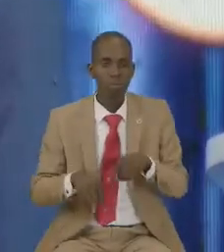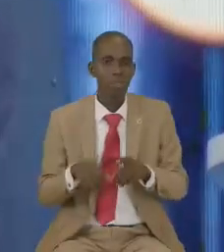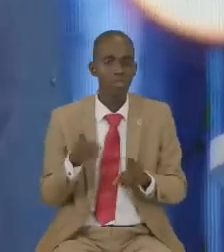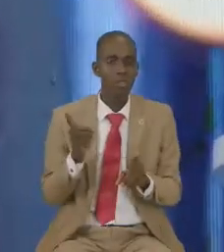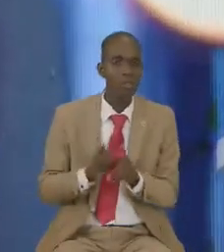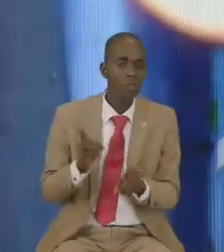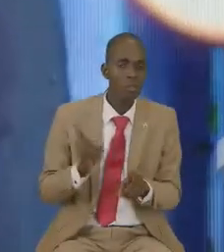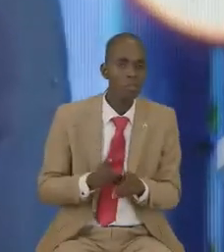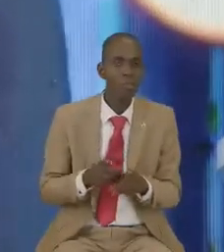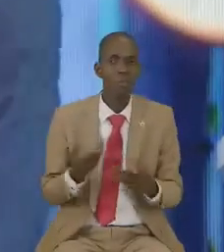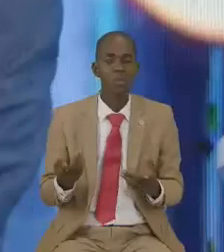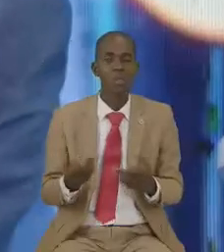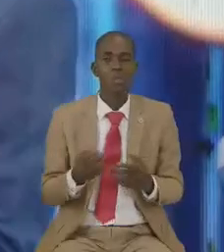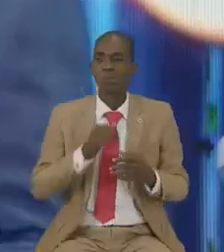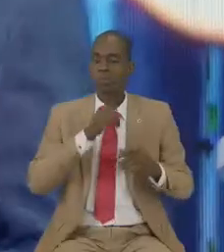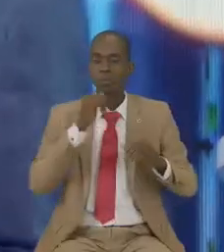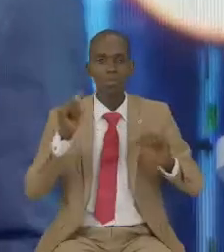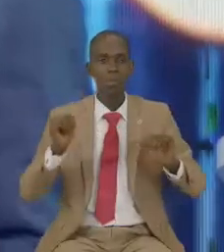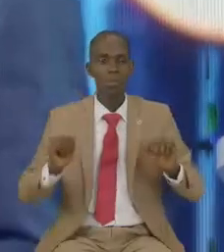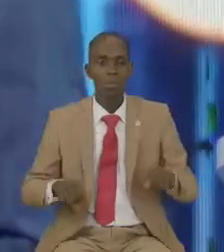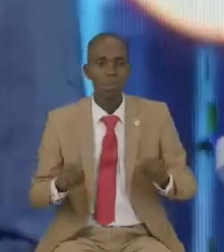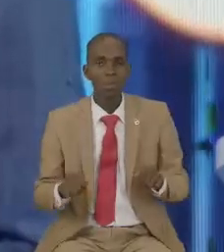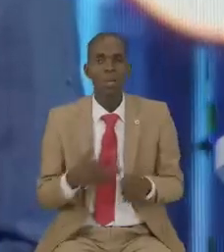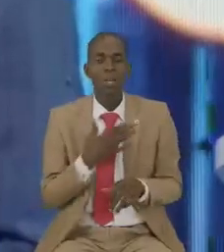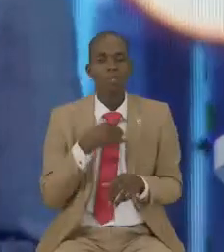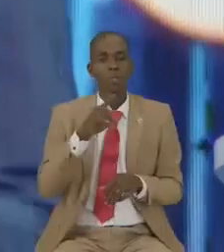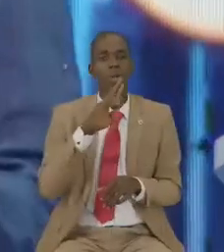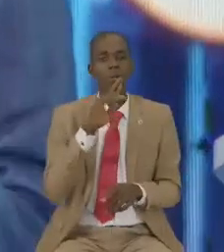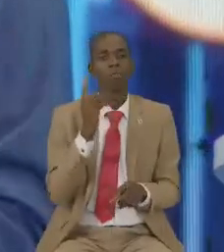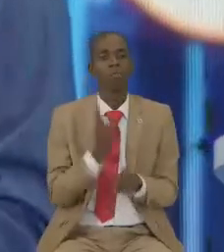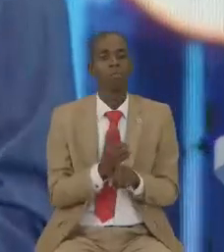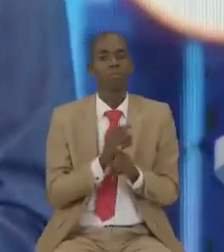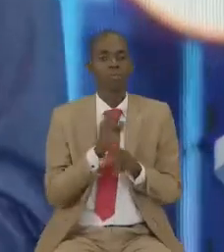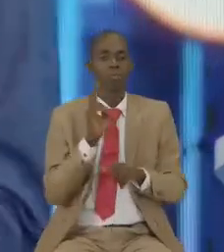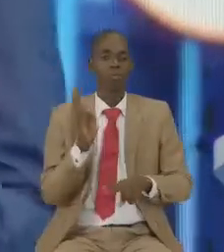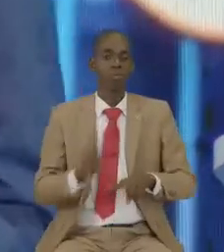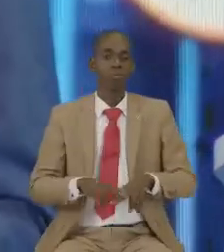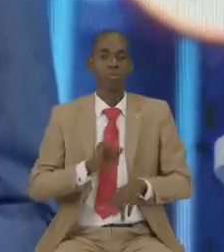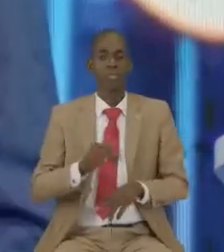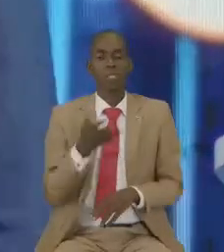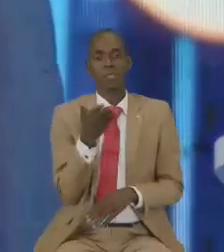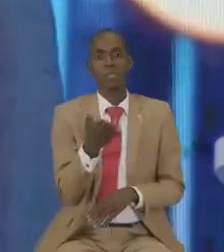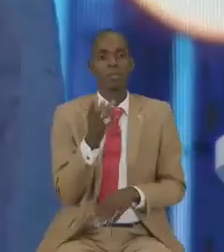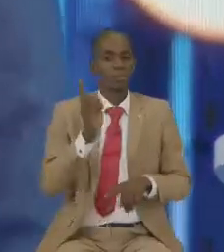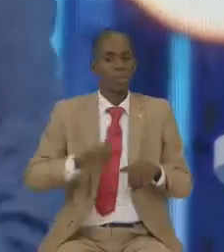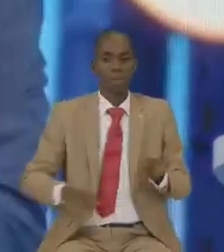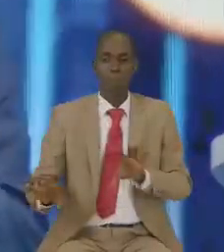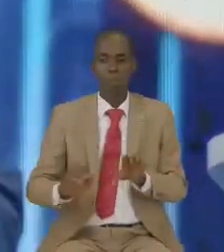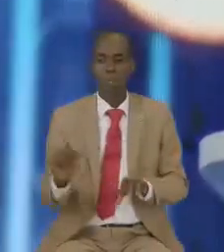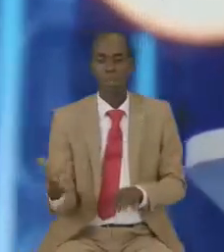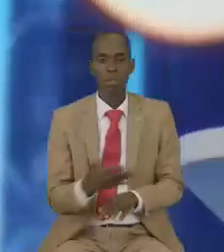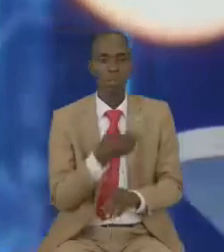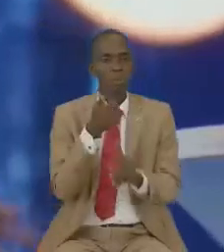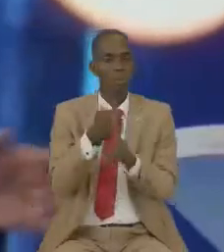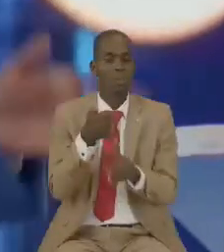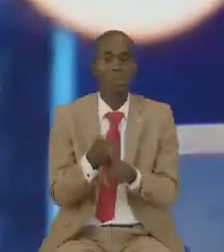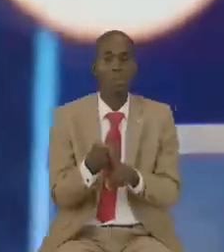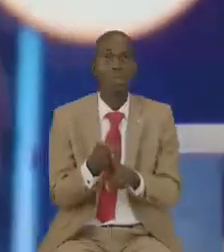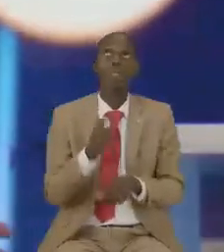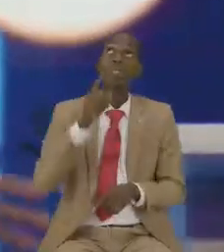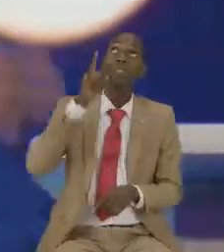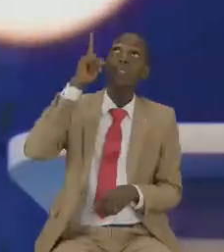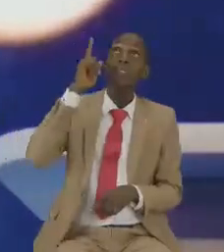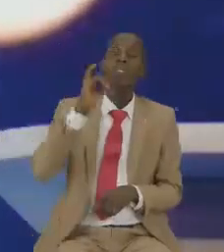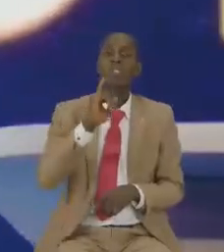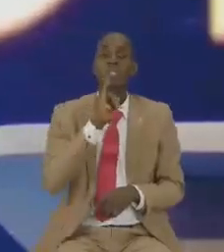impotent, incompetent, and you are just there and you cannot do anything by yourself. He